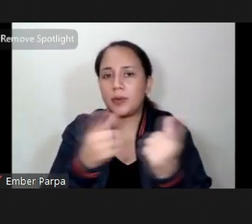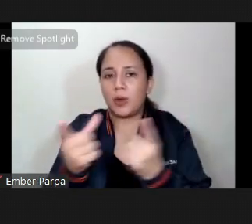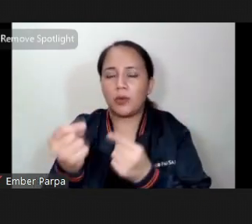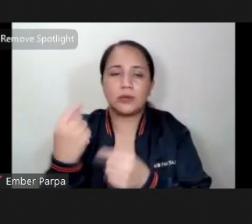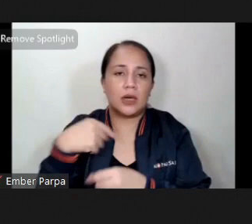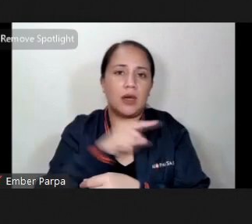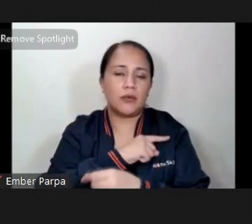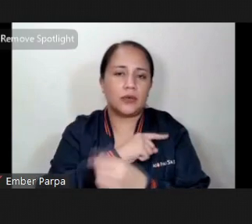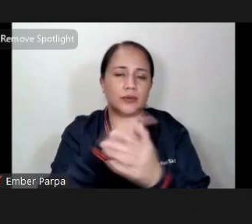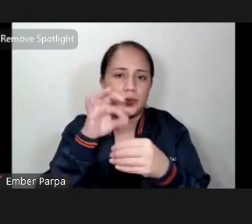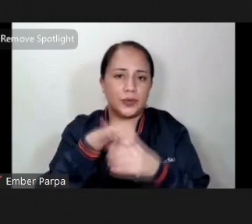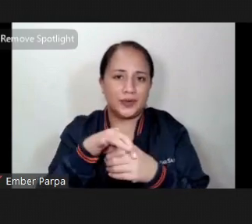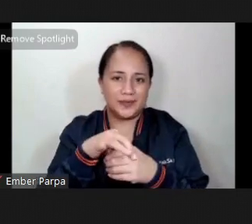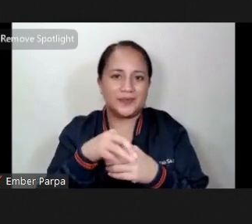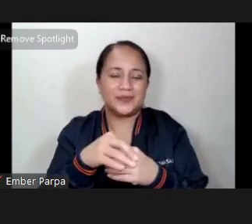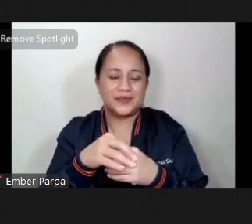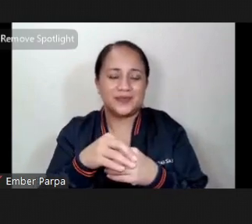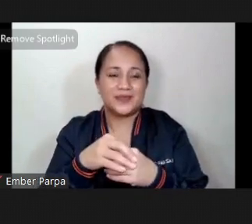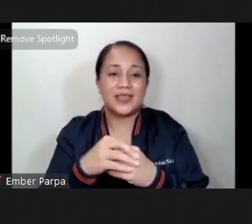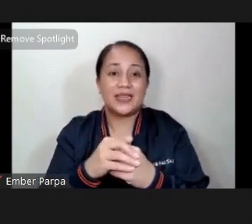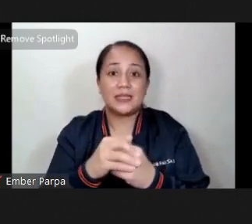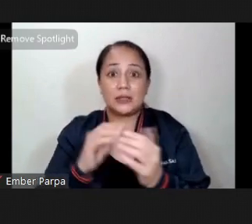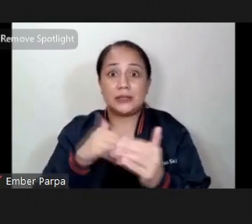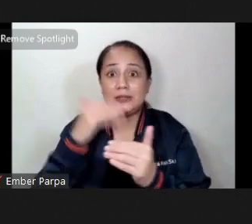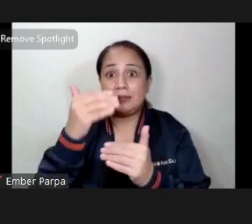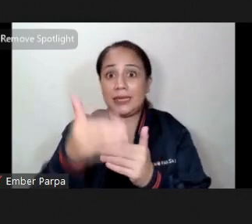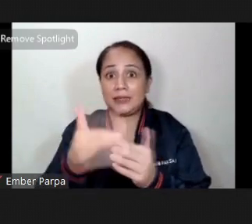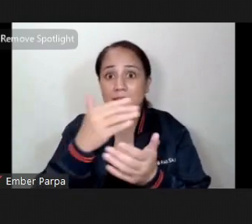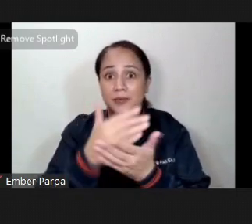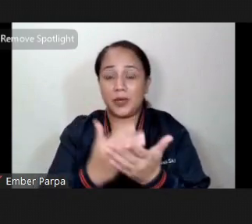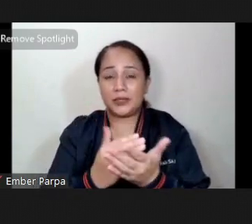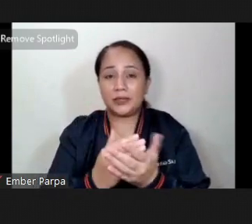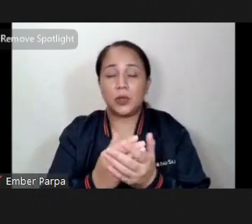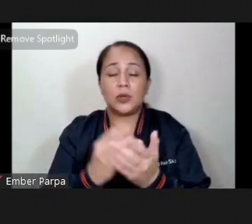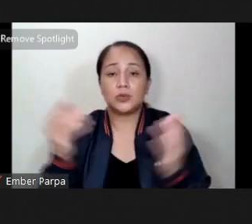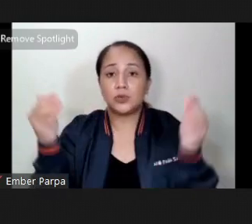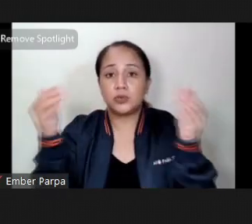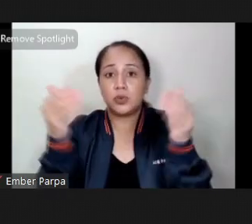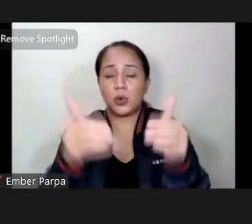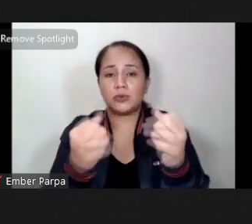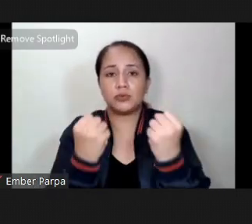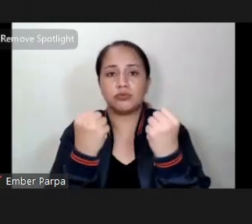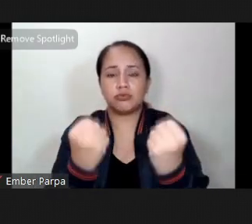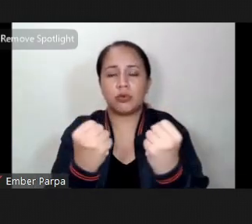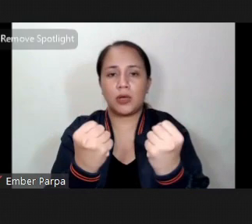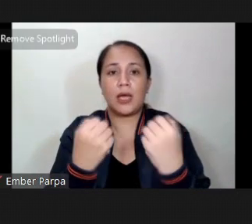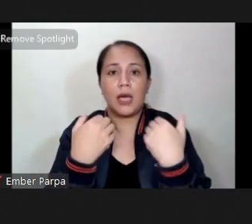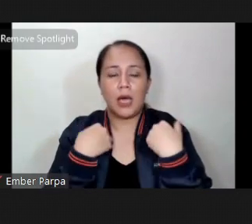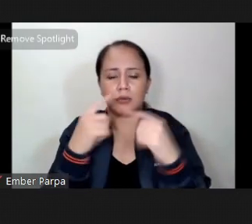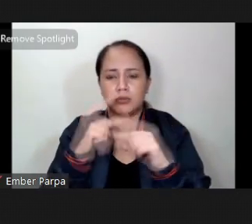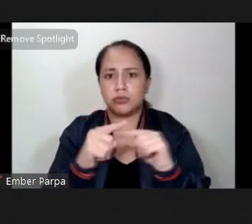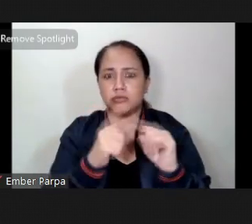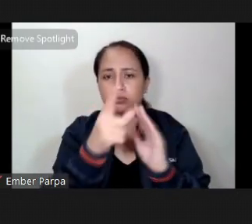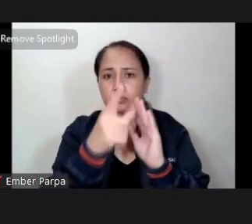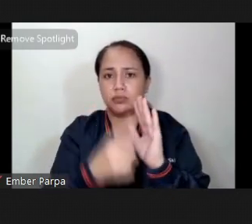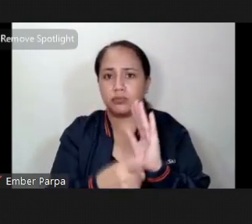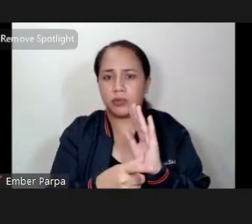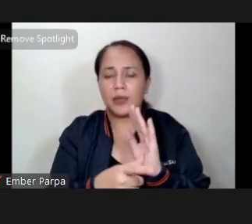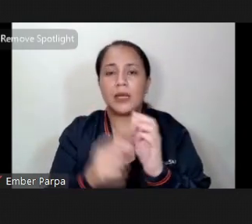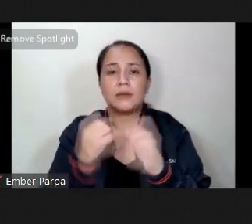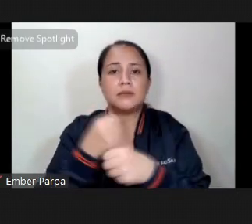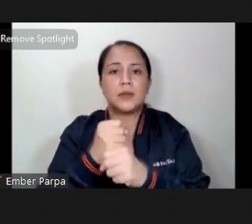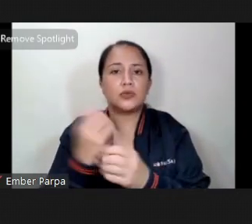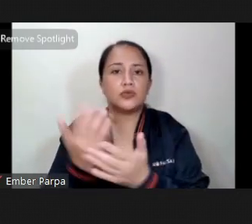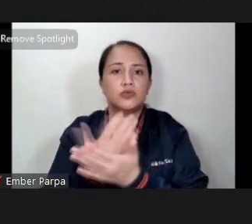our programs. Kaya naman our next component deals with the strengthening existing laws and creating